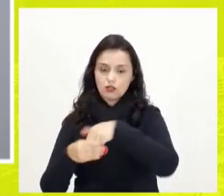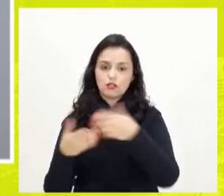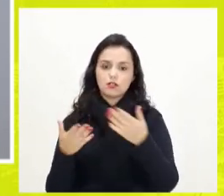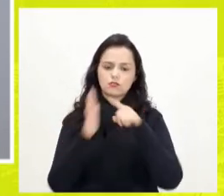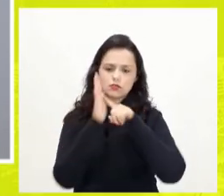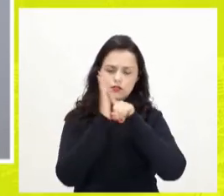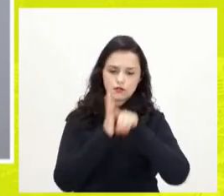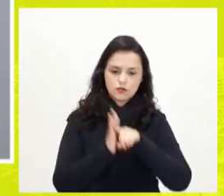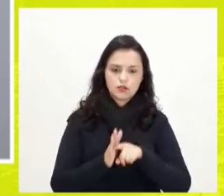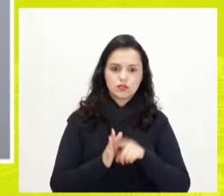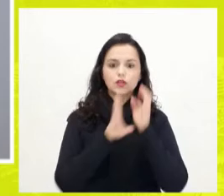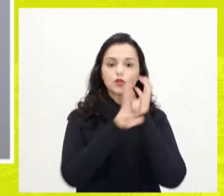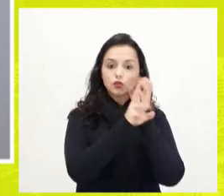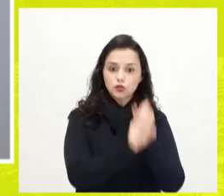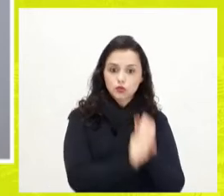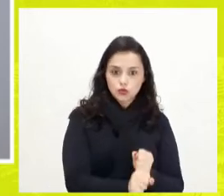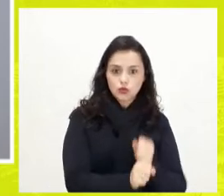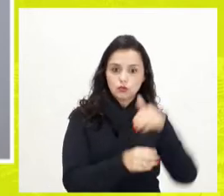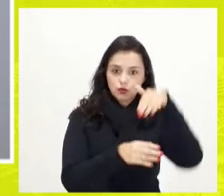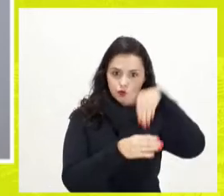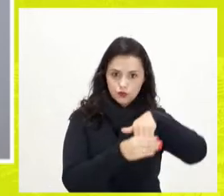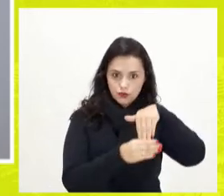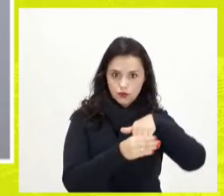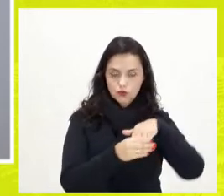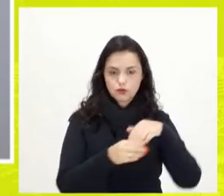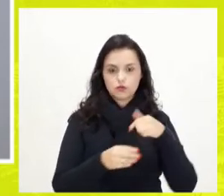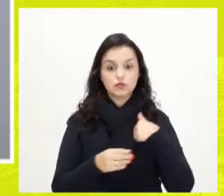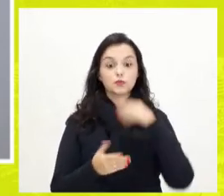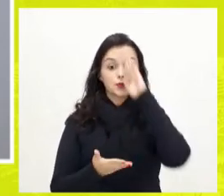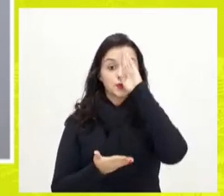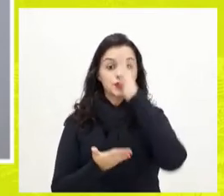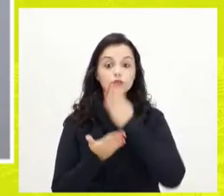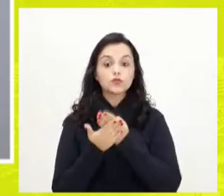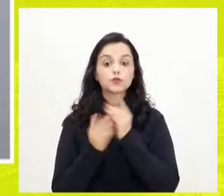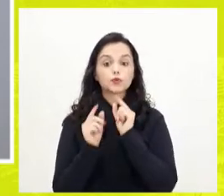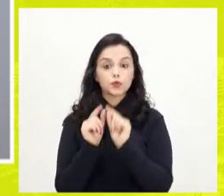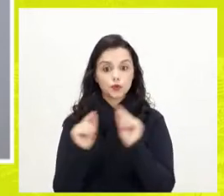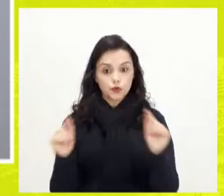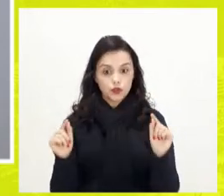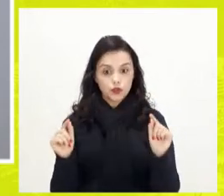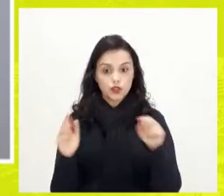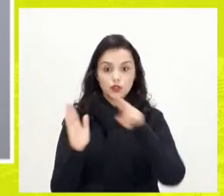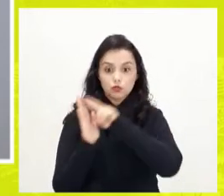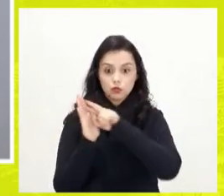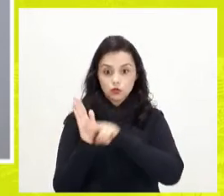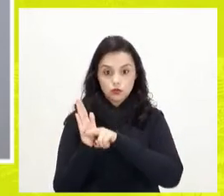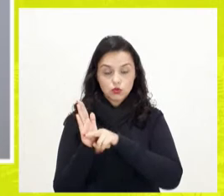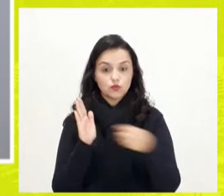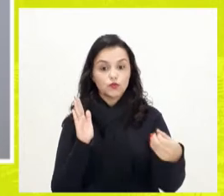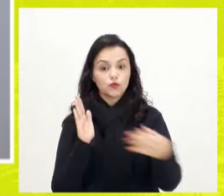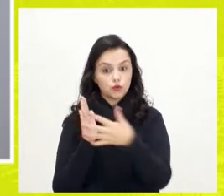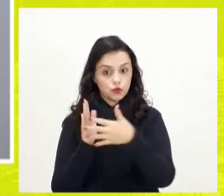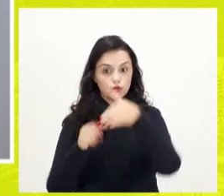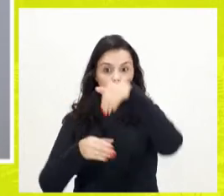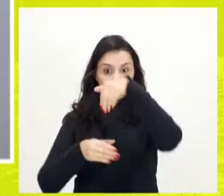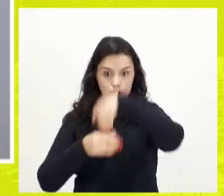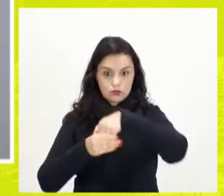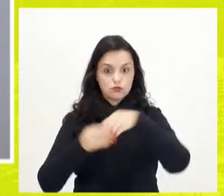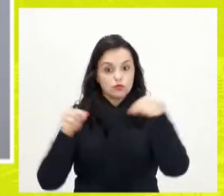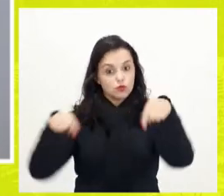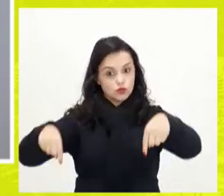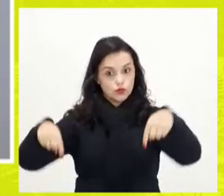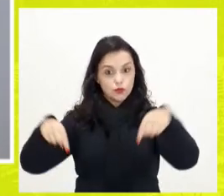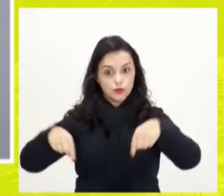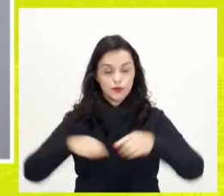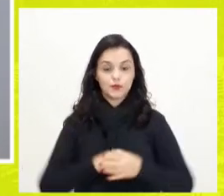the voting processes and the accounting and so on and this is a regulatory mark and it's a